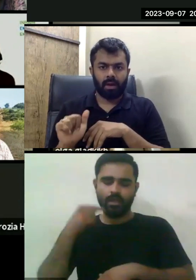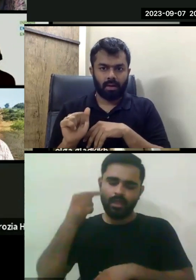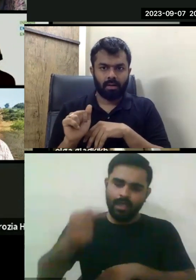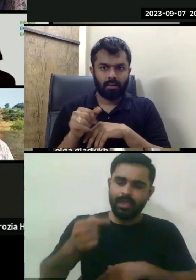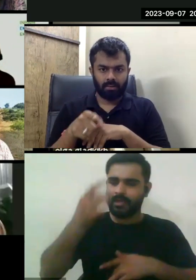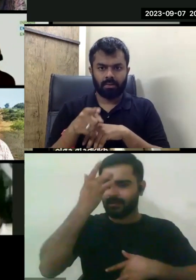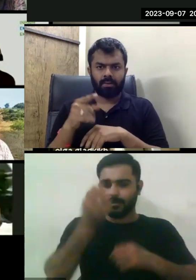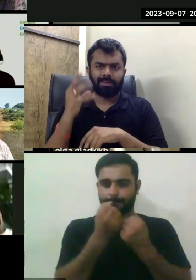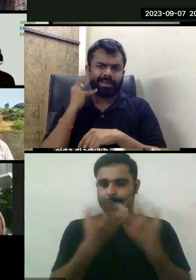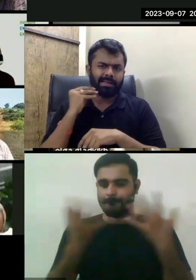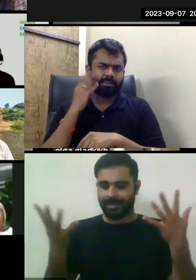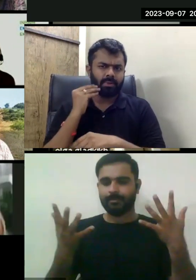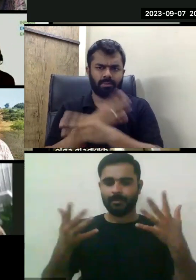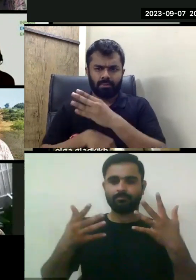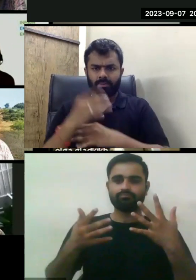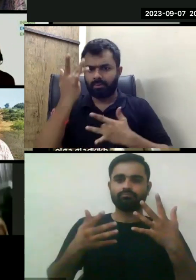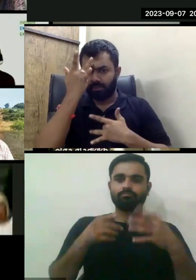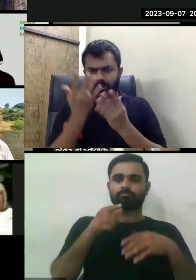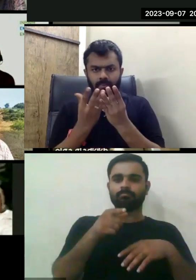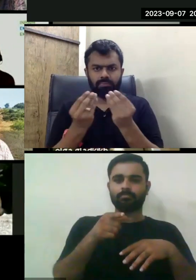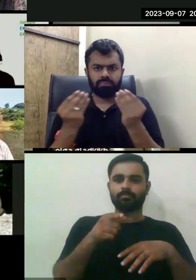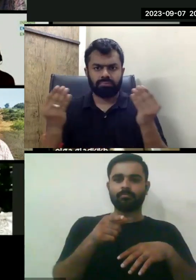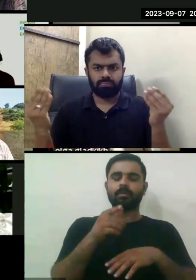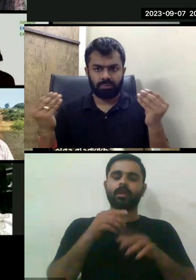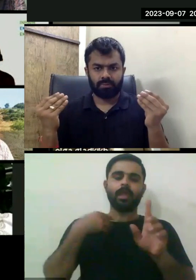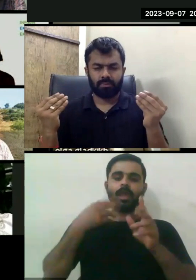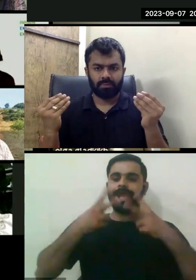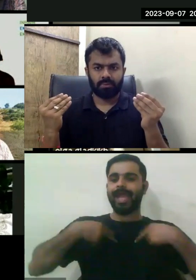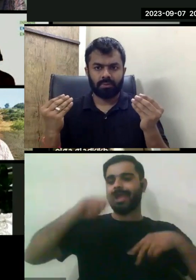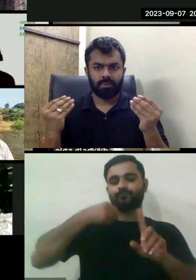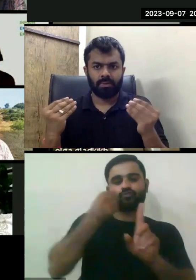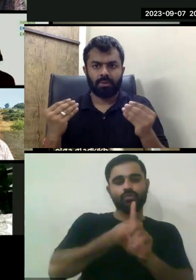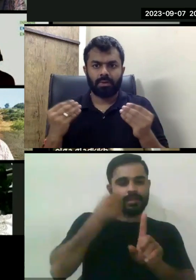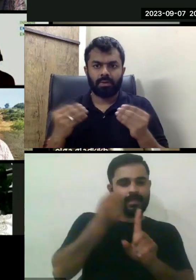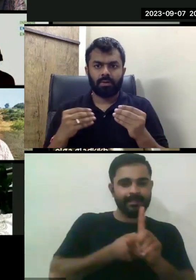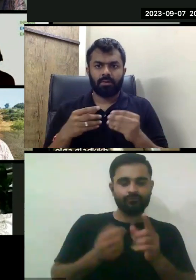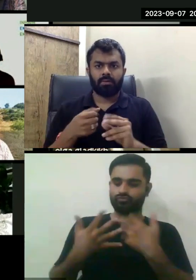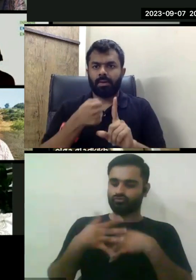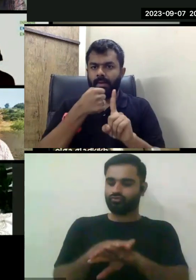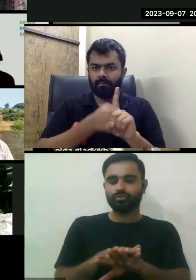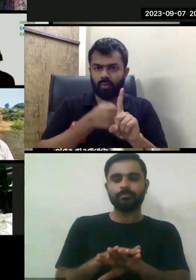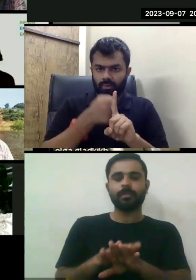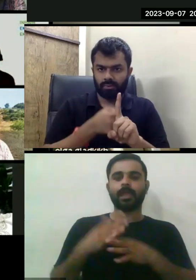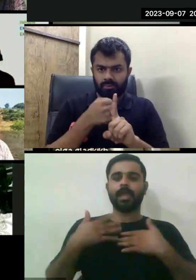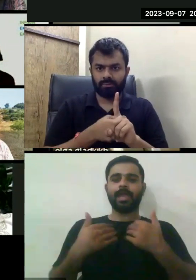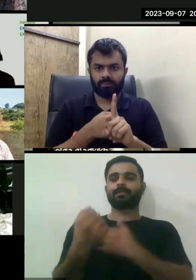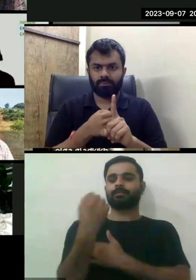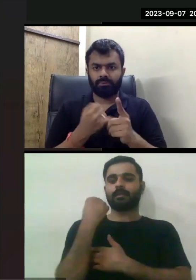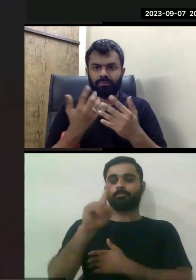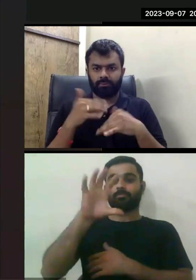multiple sclerosis. She has been an advocate for cross disability and inclusive health rights in India for the past 19